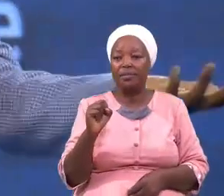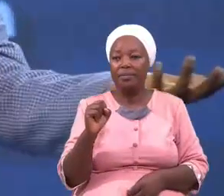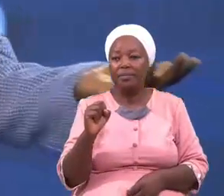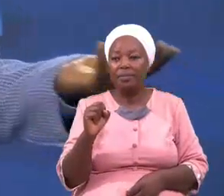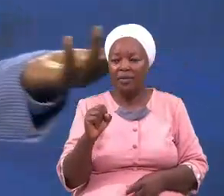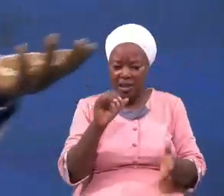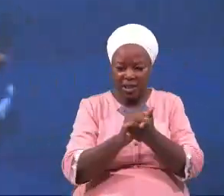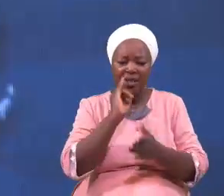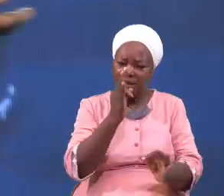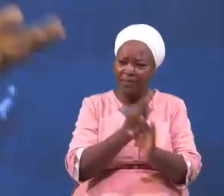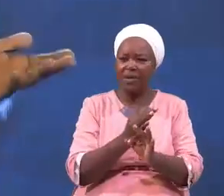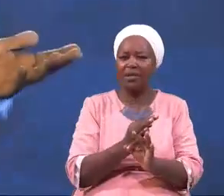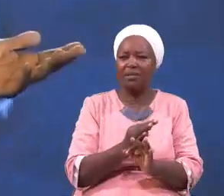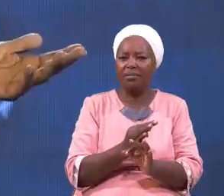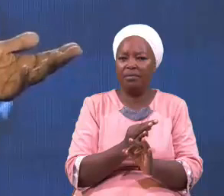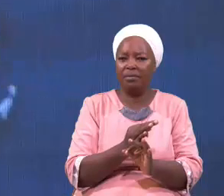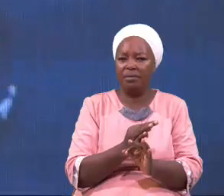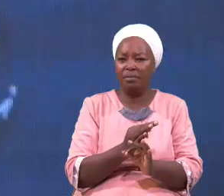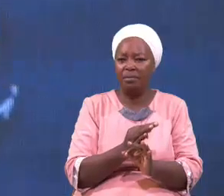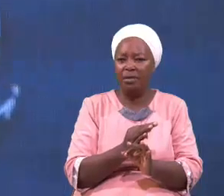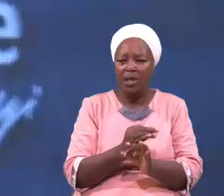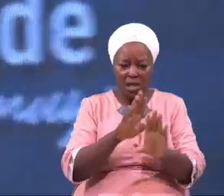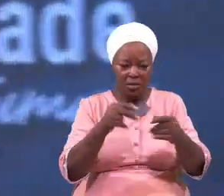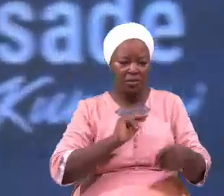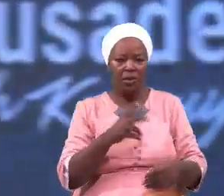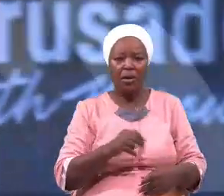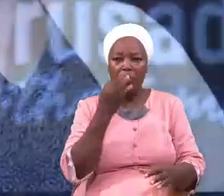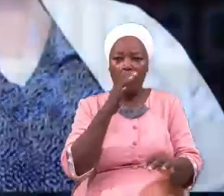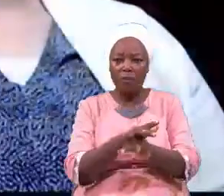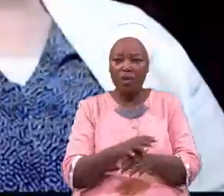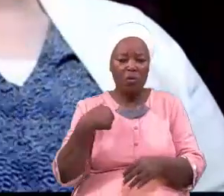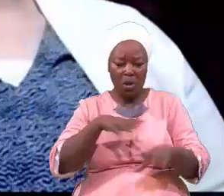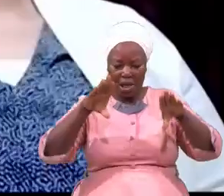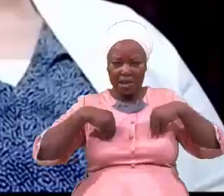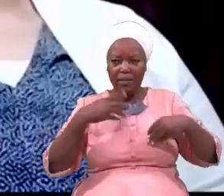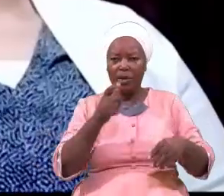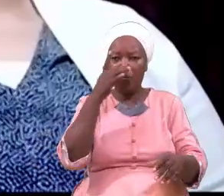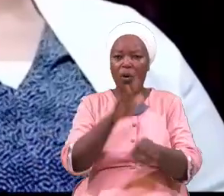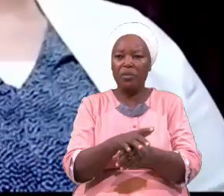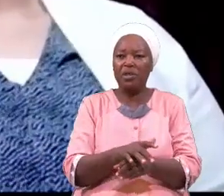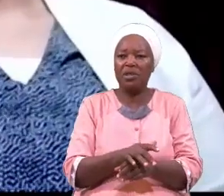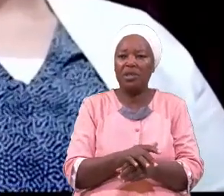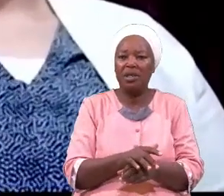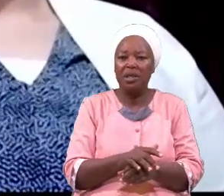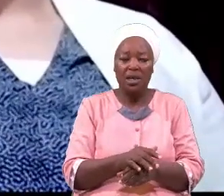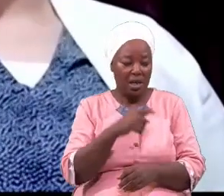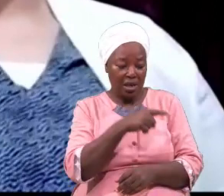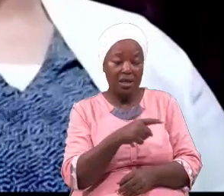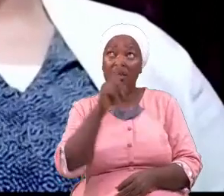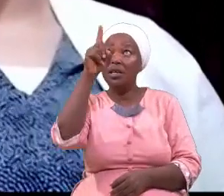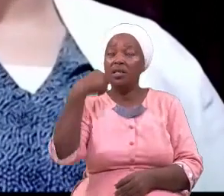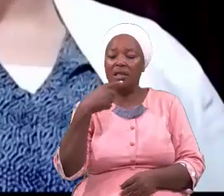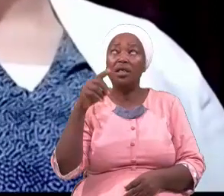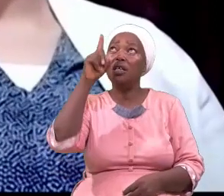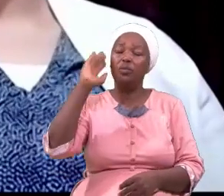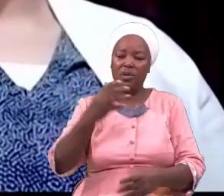That's faith. He gives us the promise. We accept the promise. It says it will save